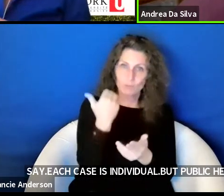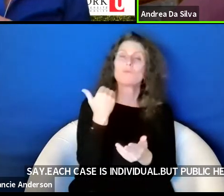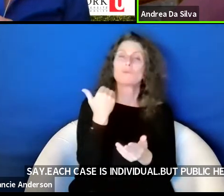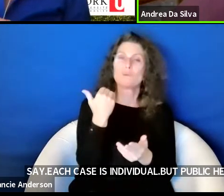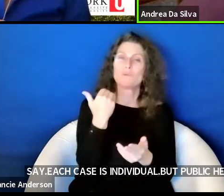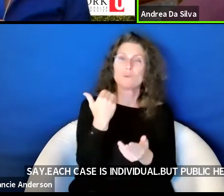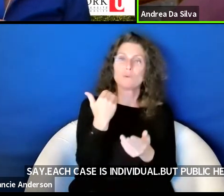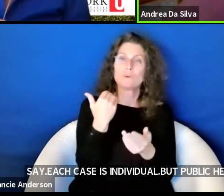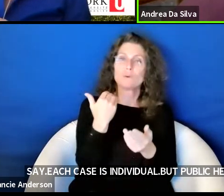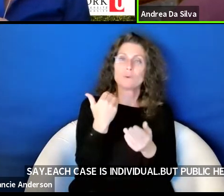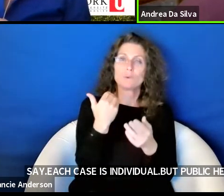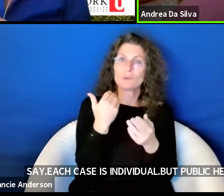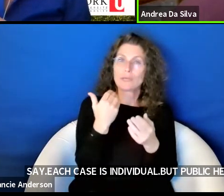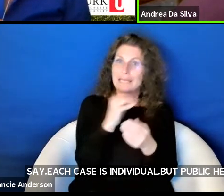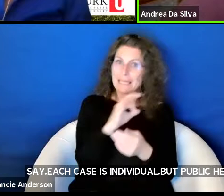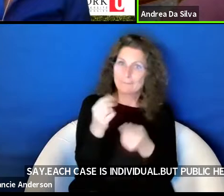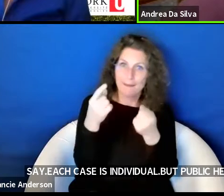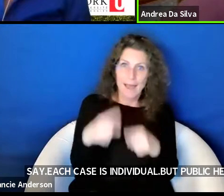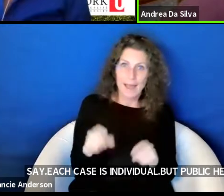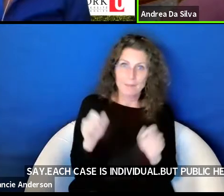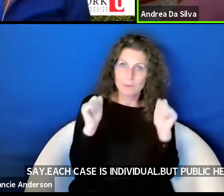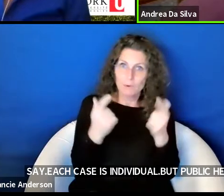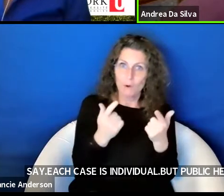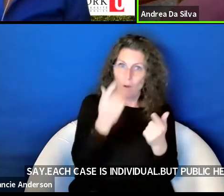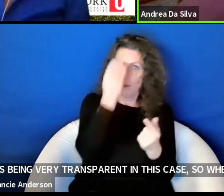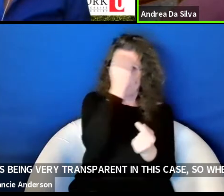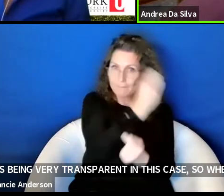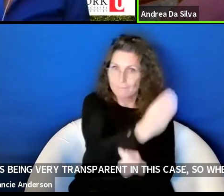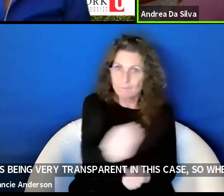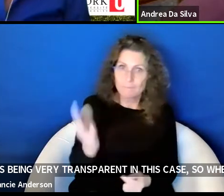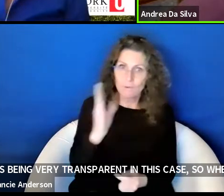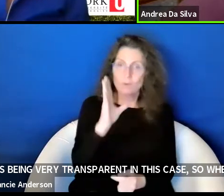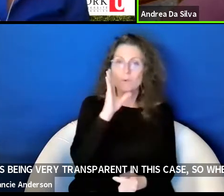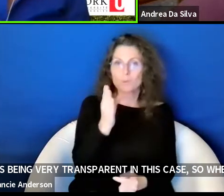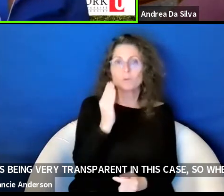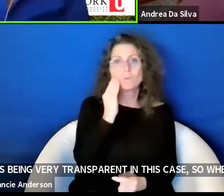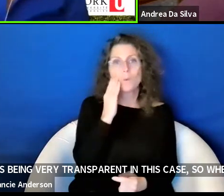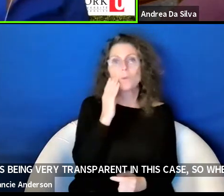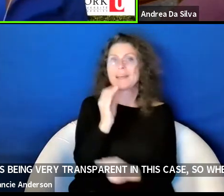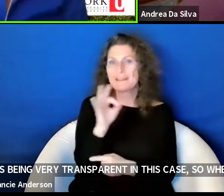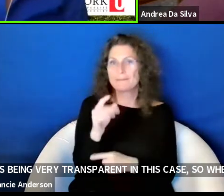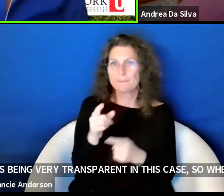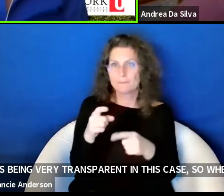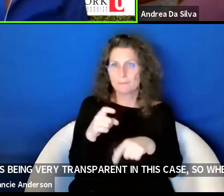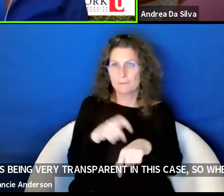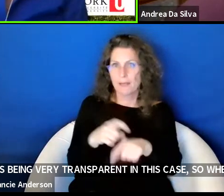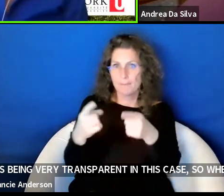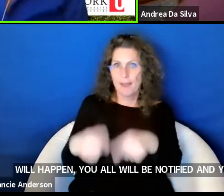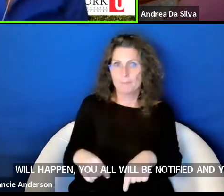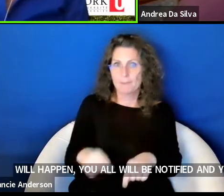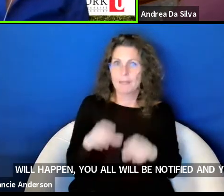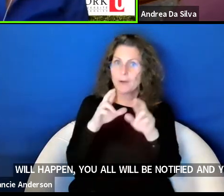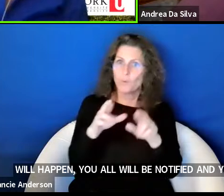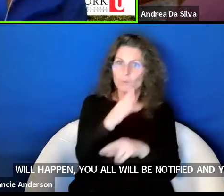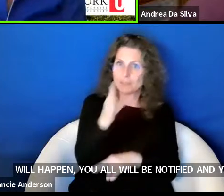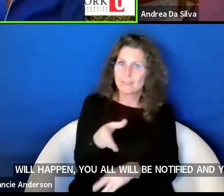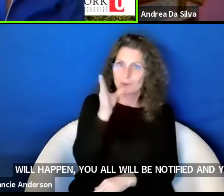whenever this will happen, you all will be notified and you will know when the time comes. and it hopefully won't.